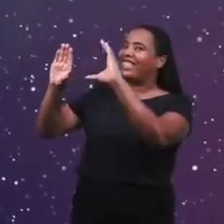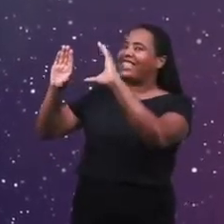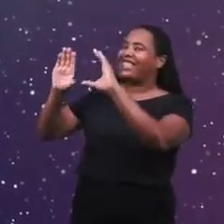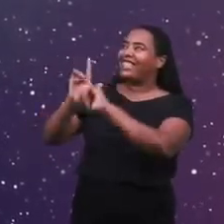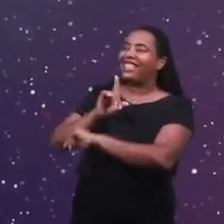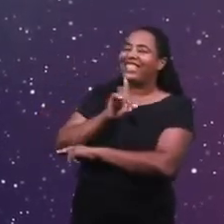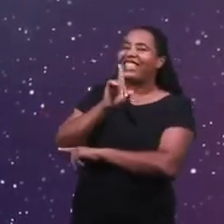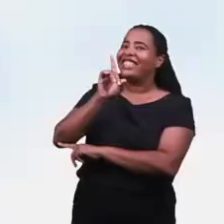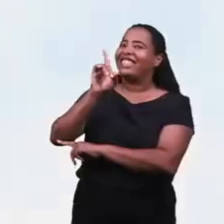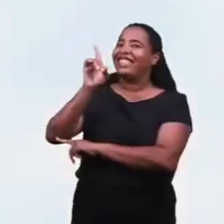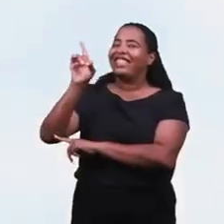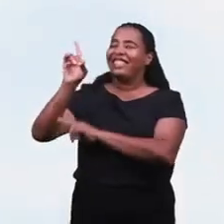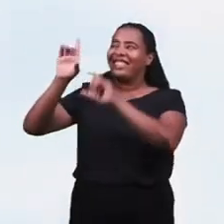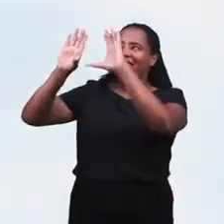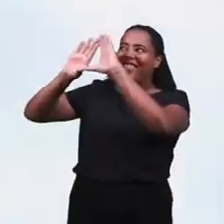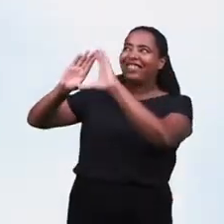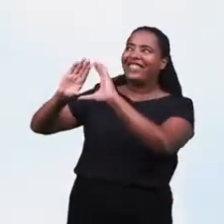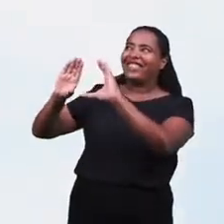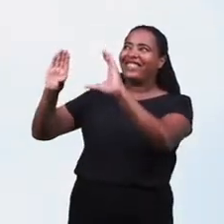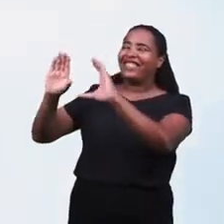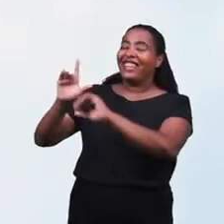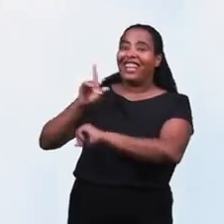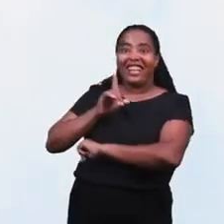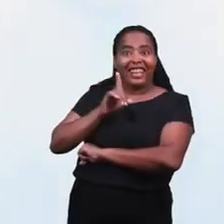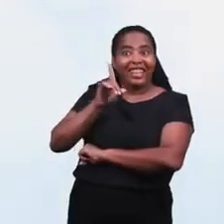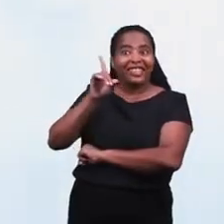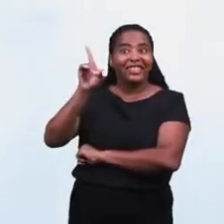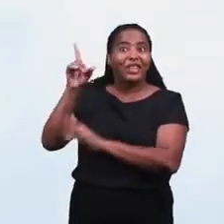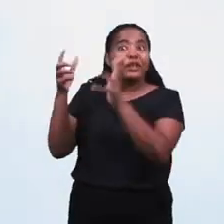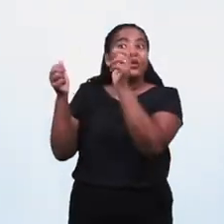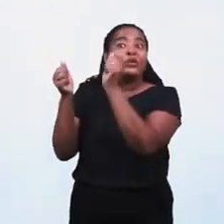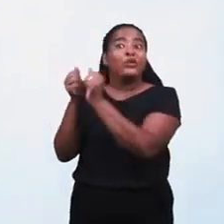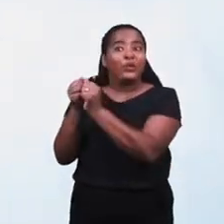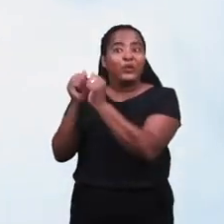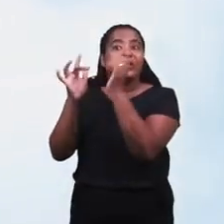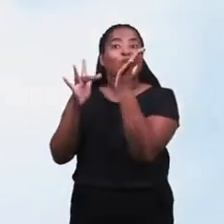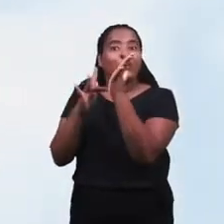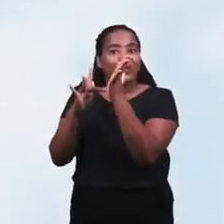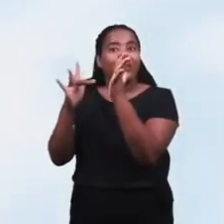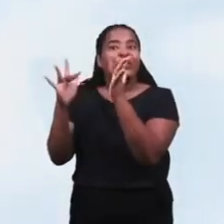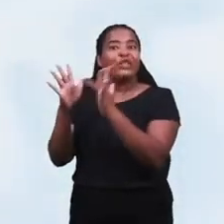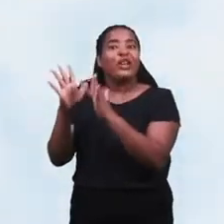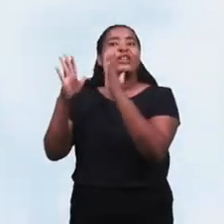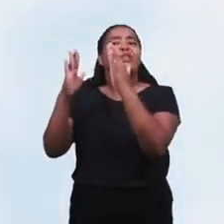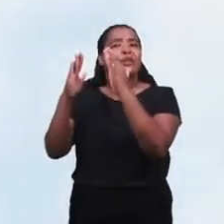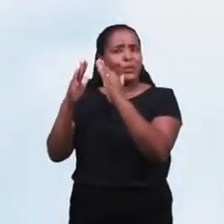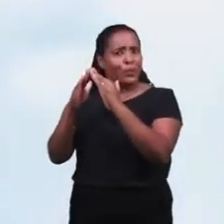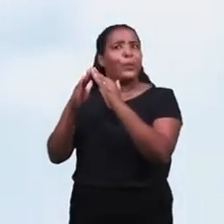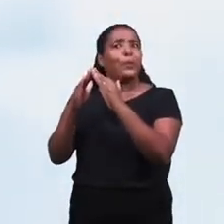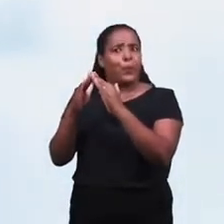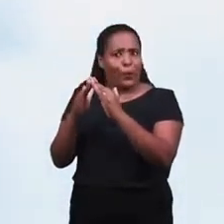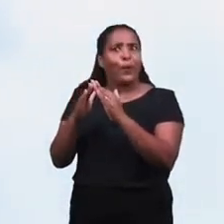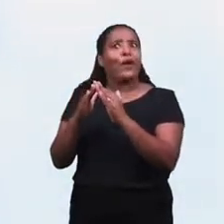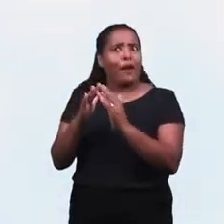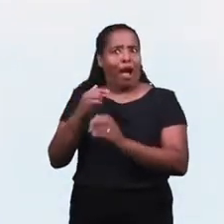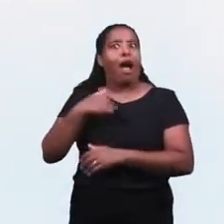In heaven? In heaven. In heaven, I want to live with my